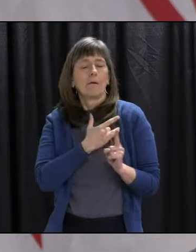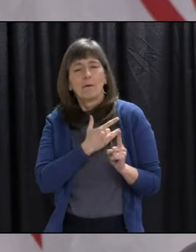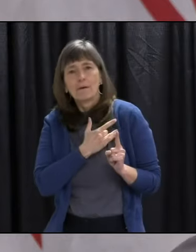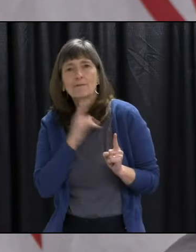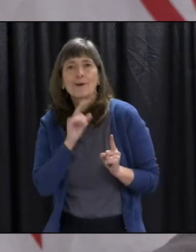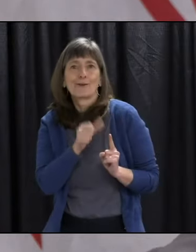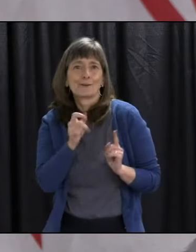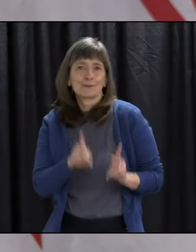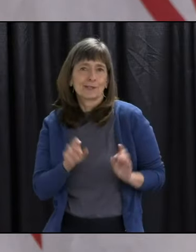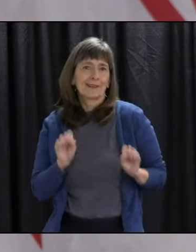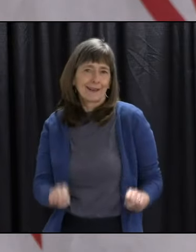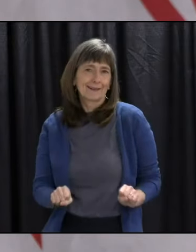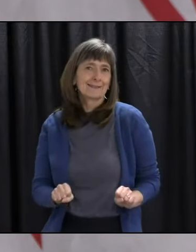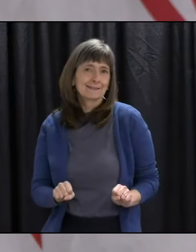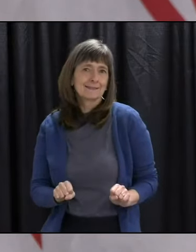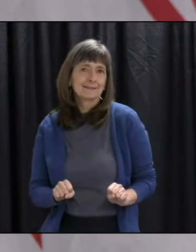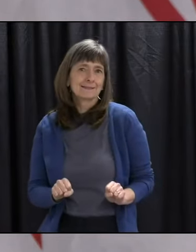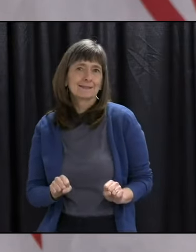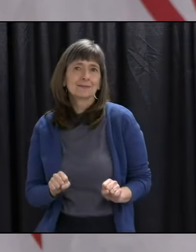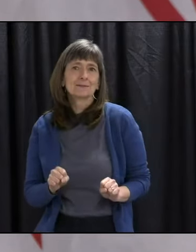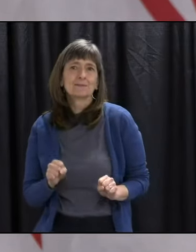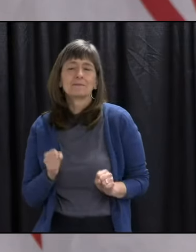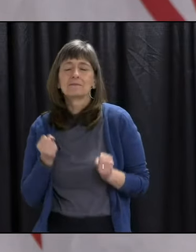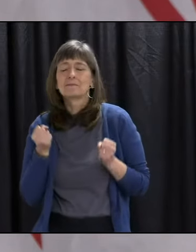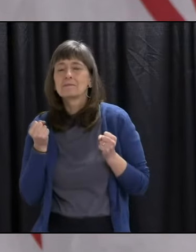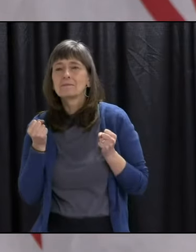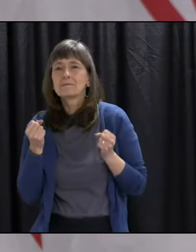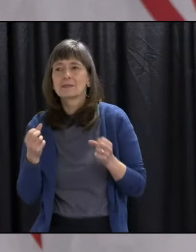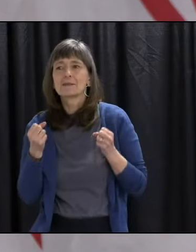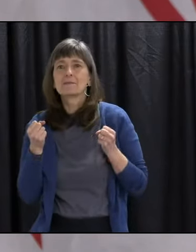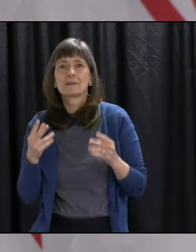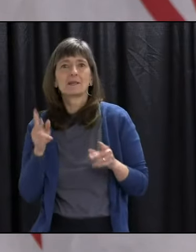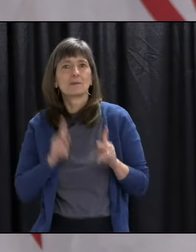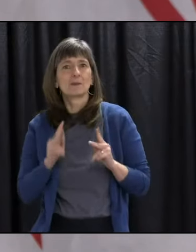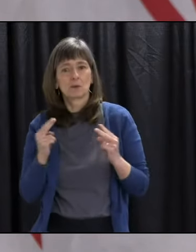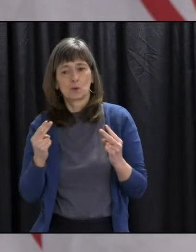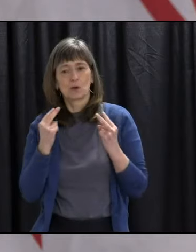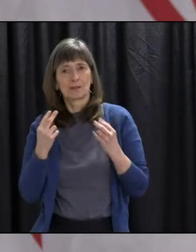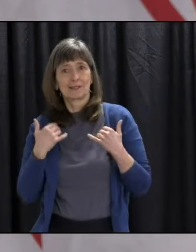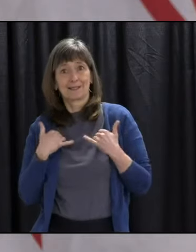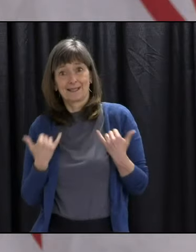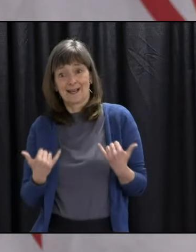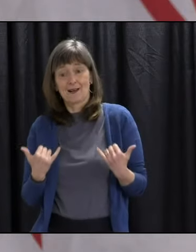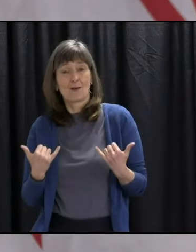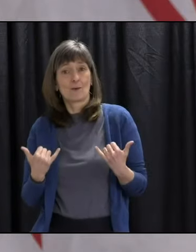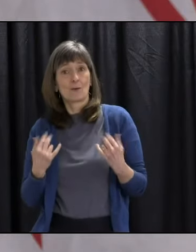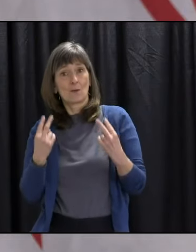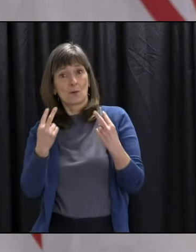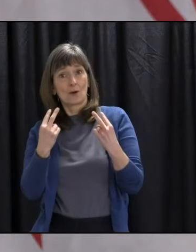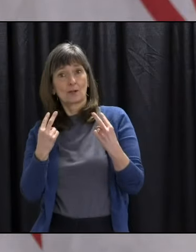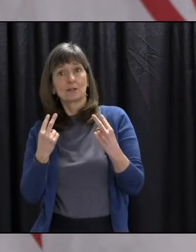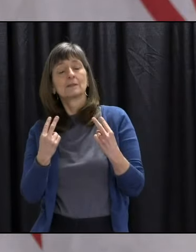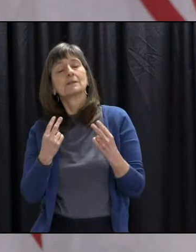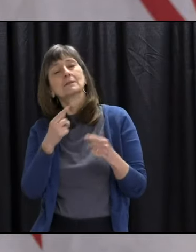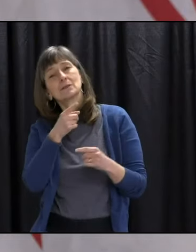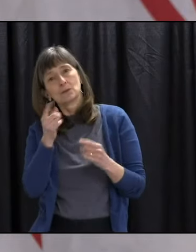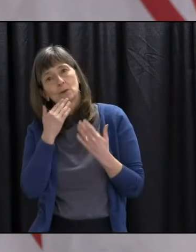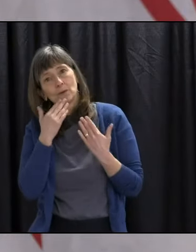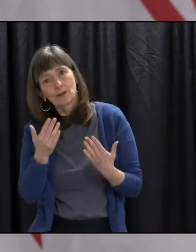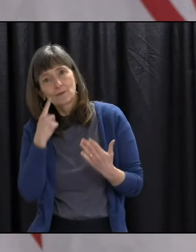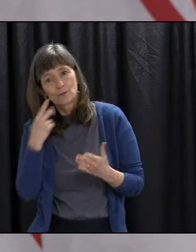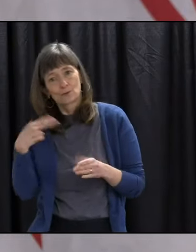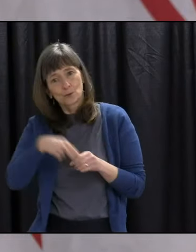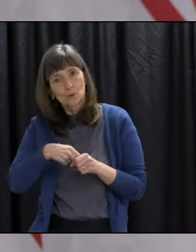impact. There are thousands of residents that are tuning in right now for this update, and we want to thank you for joining